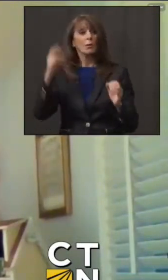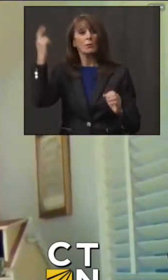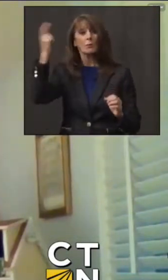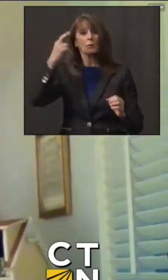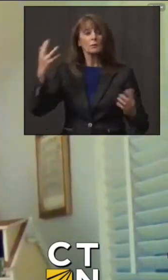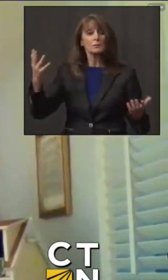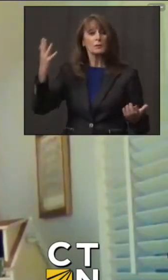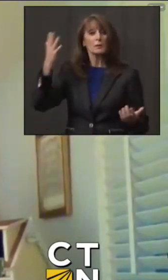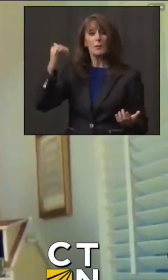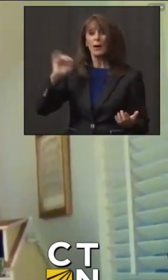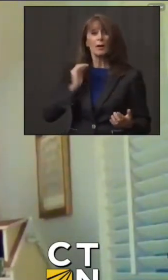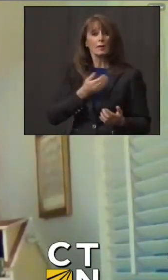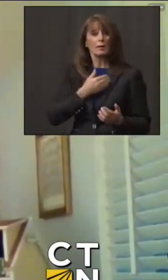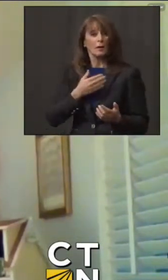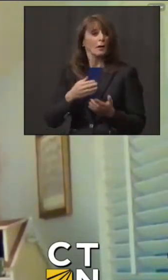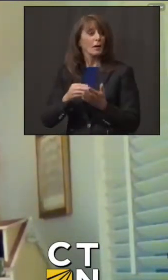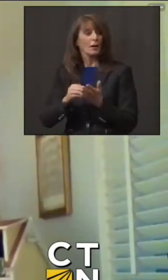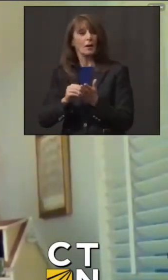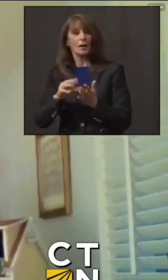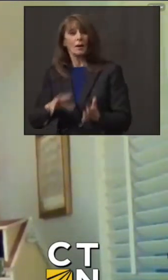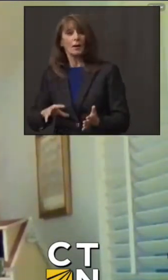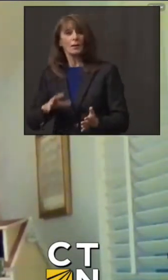kids really are